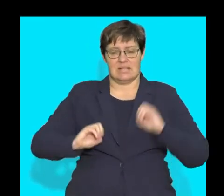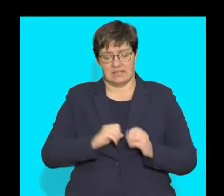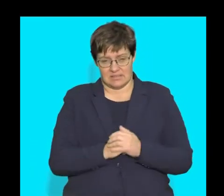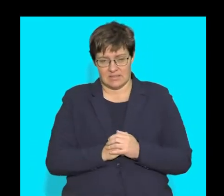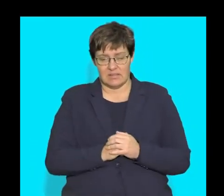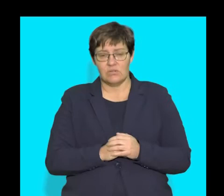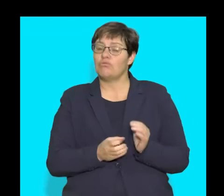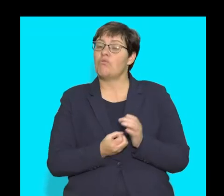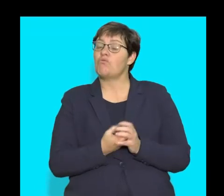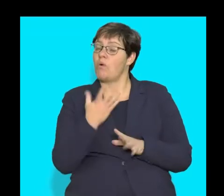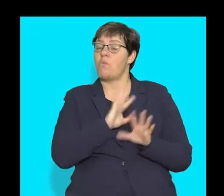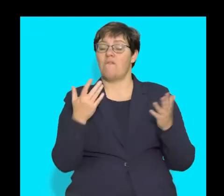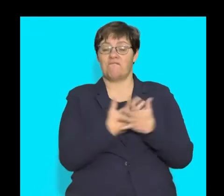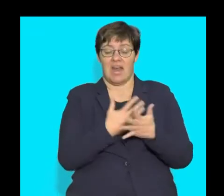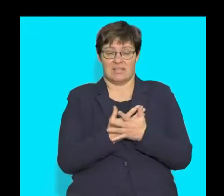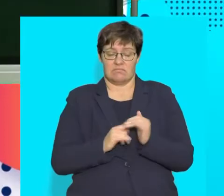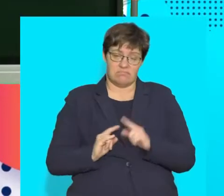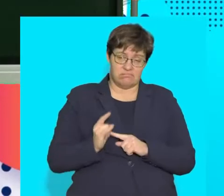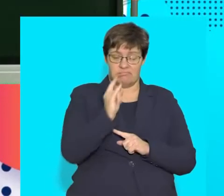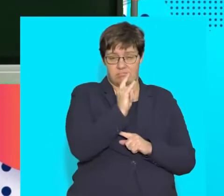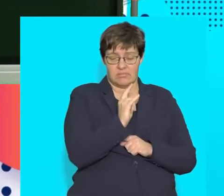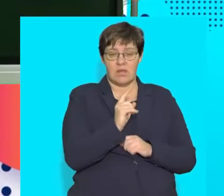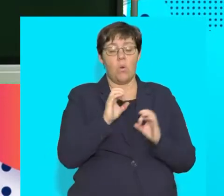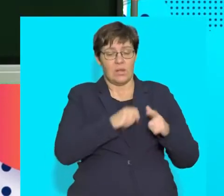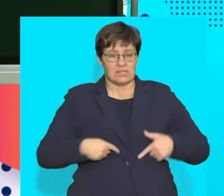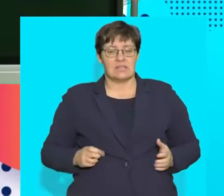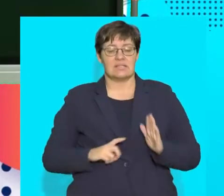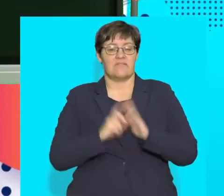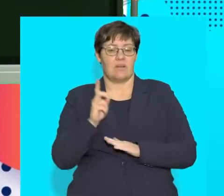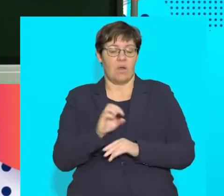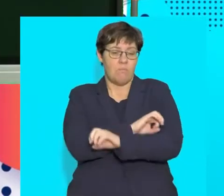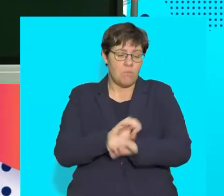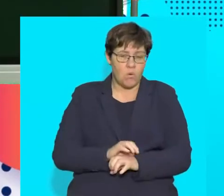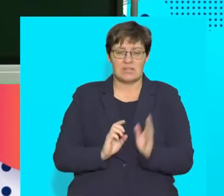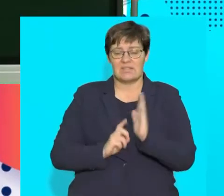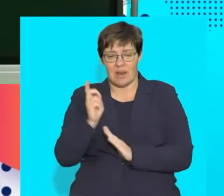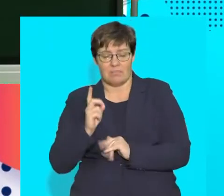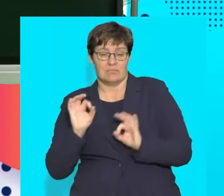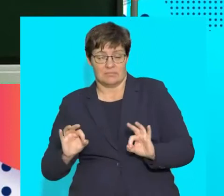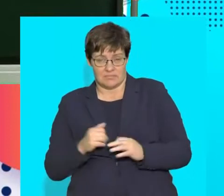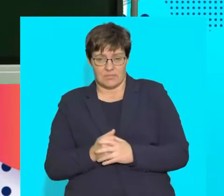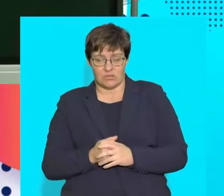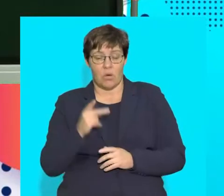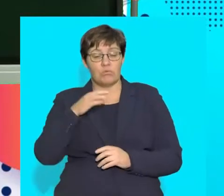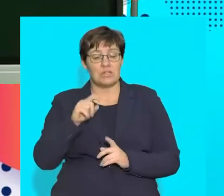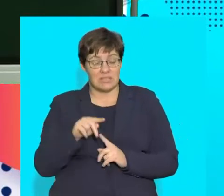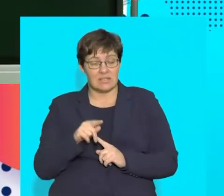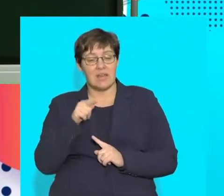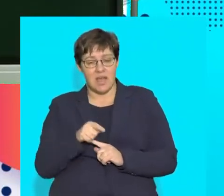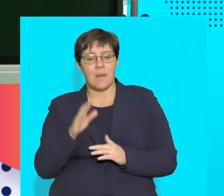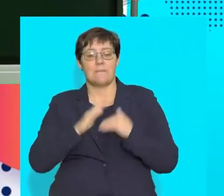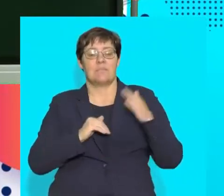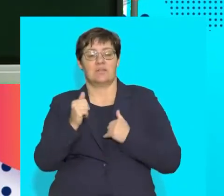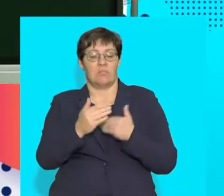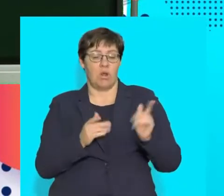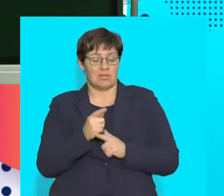So children grow quickly and rapidly, organs develop, bone and muscle develop. So you need the proteins which contain the